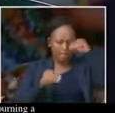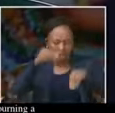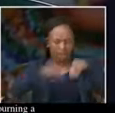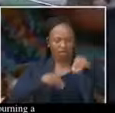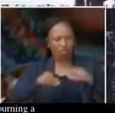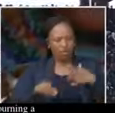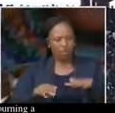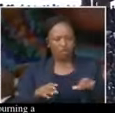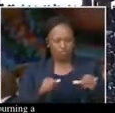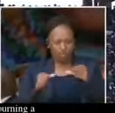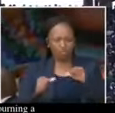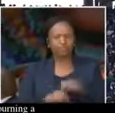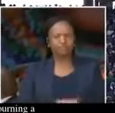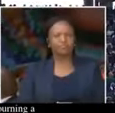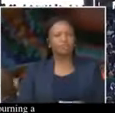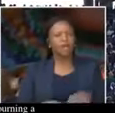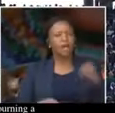Amandla.